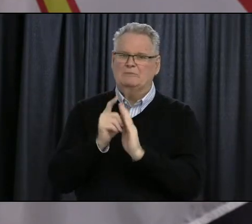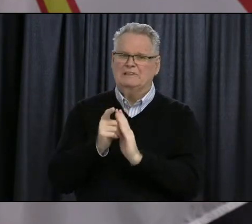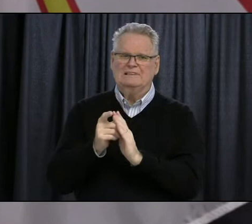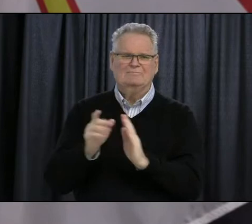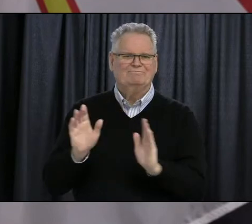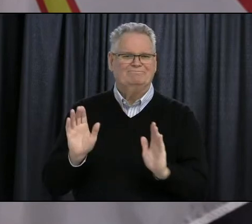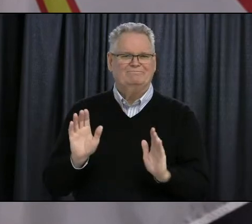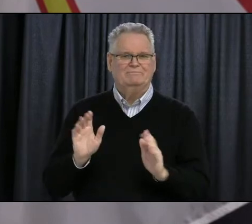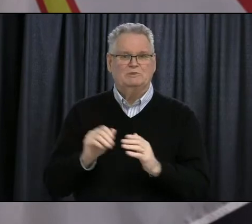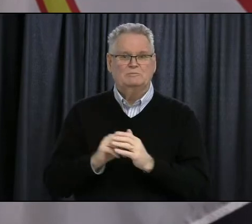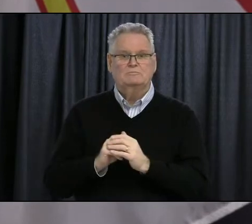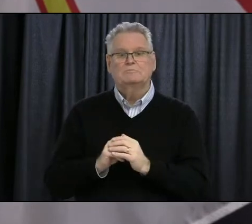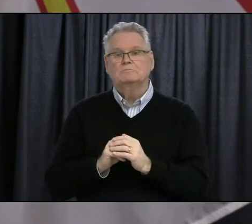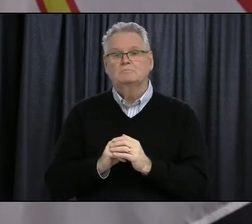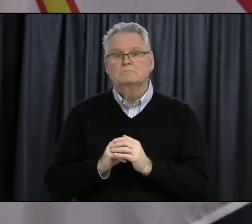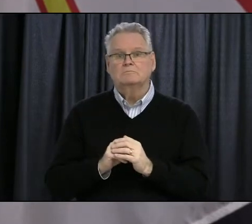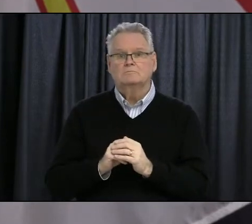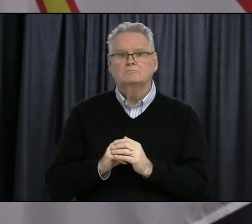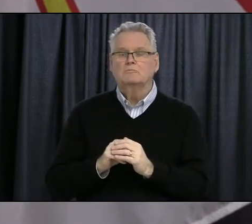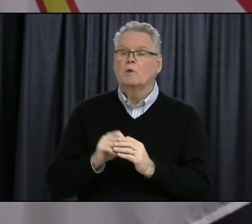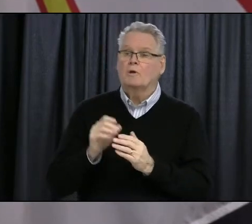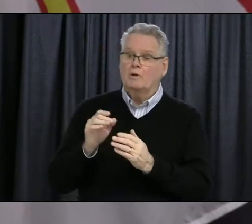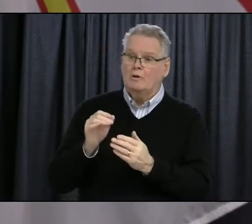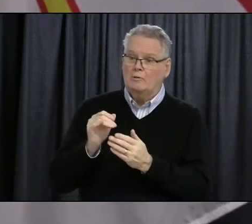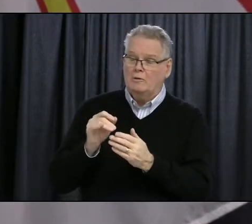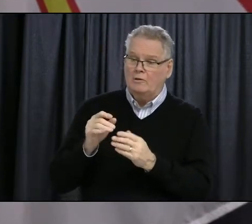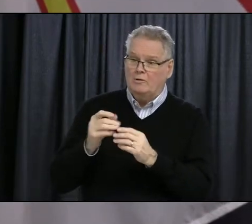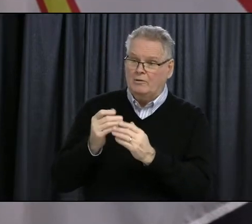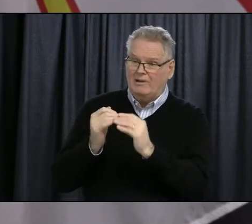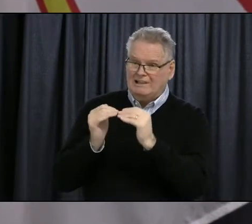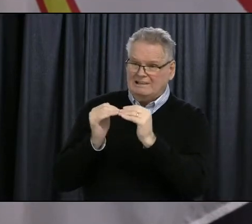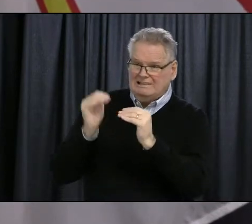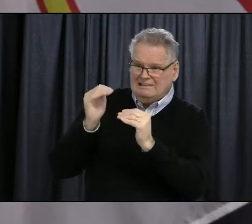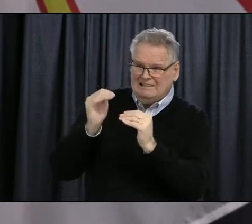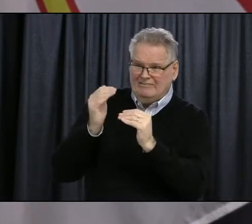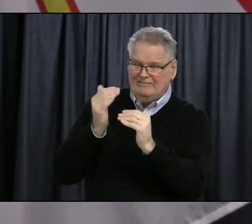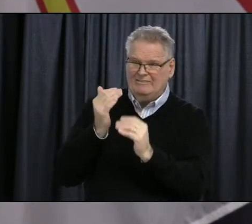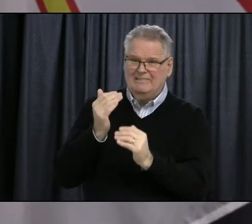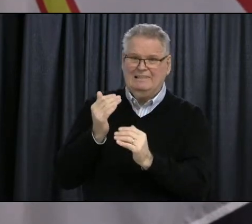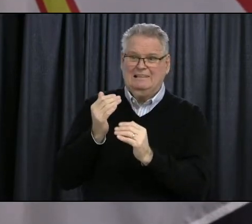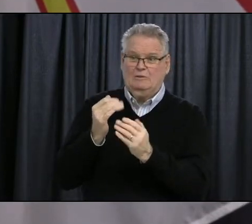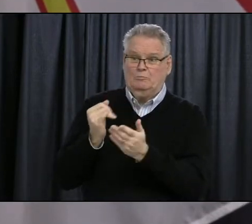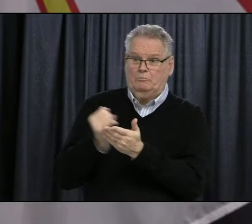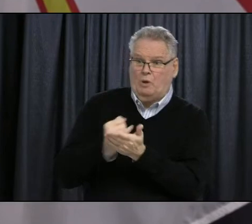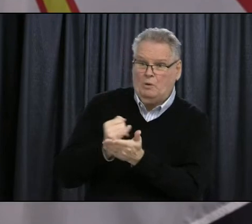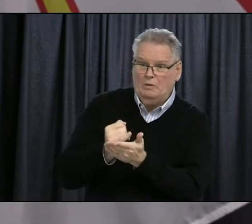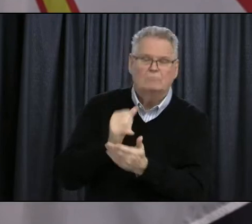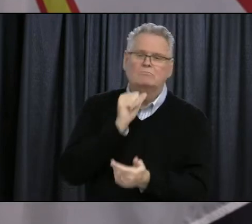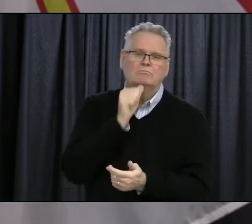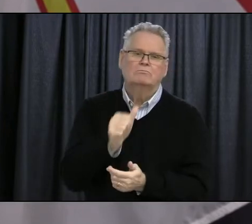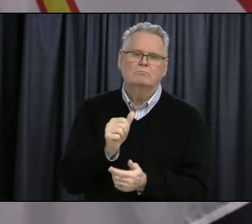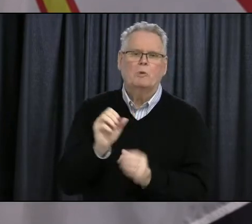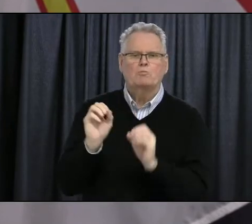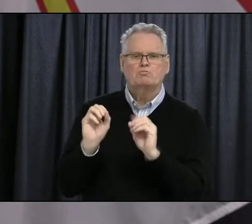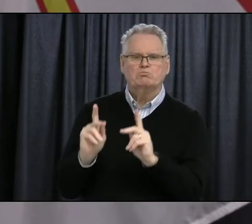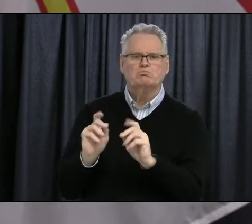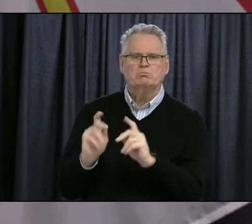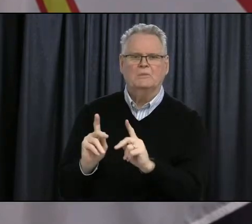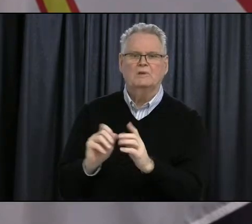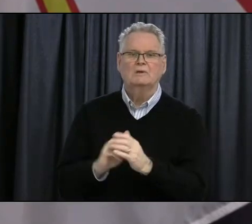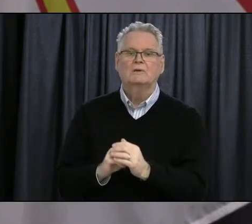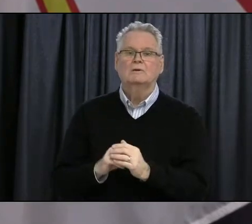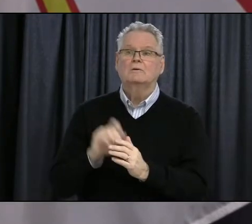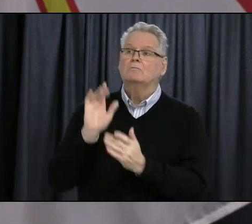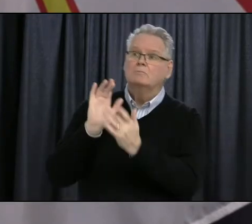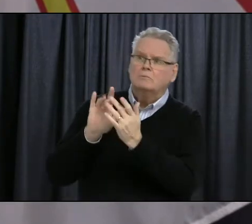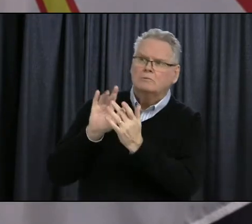to the vaccine, and certainly we know, and Pfizer has advised that the vaccine is stable at room temperature